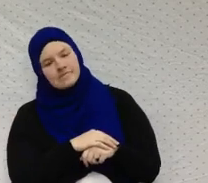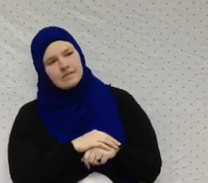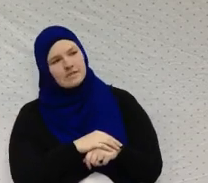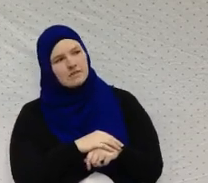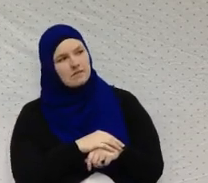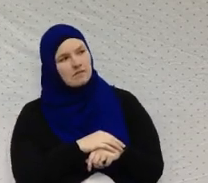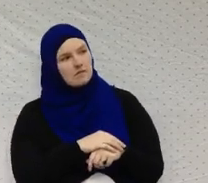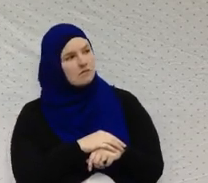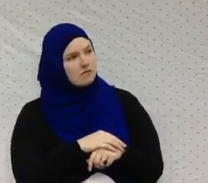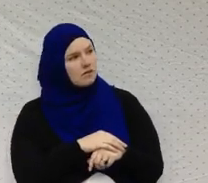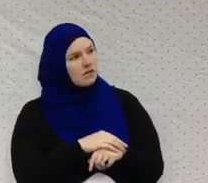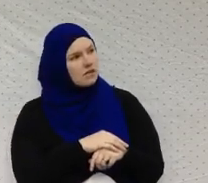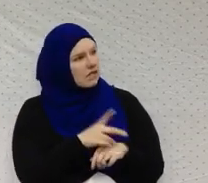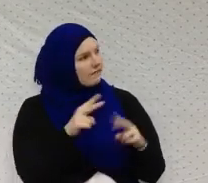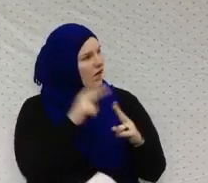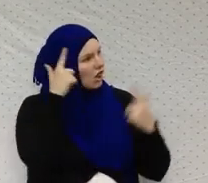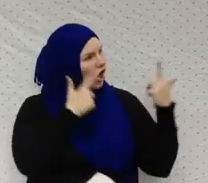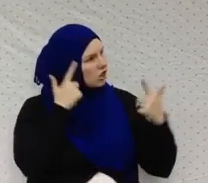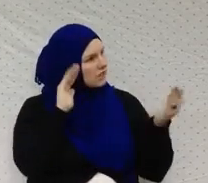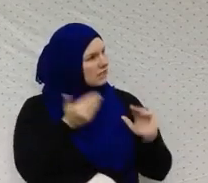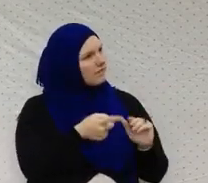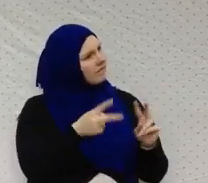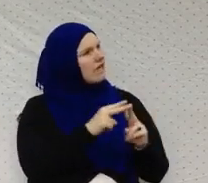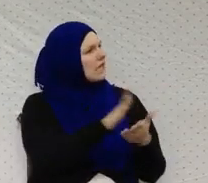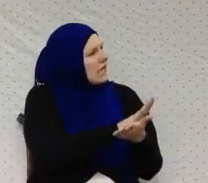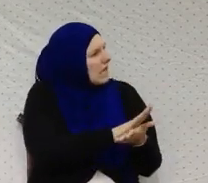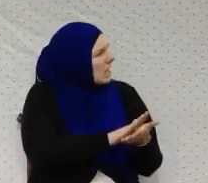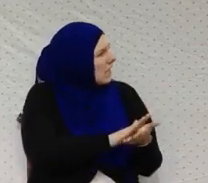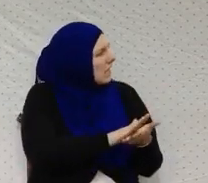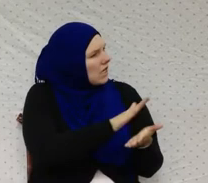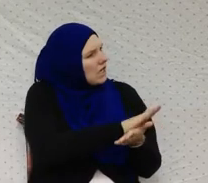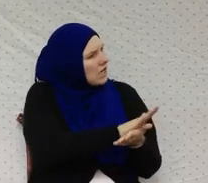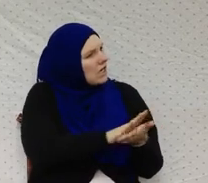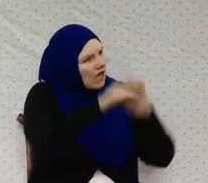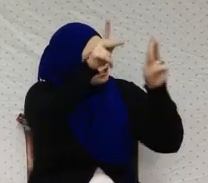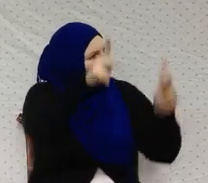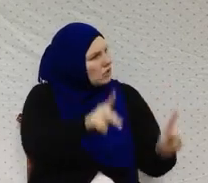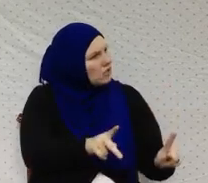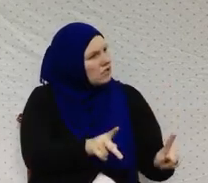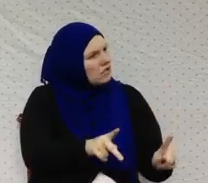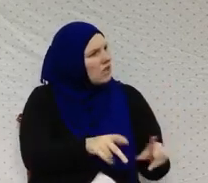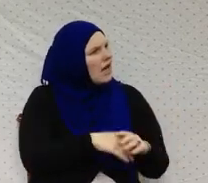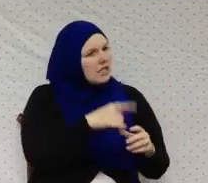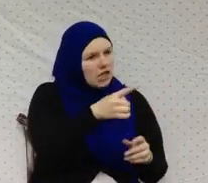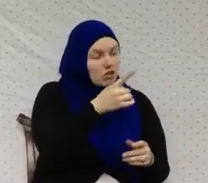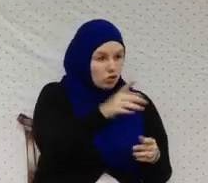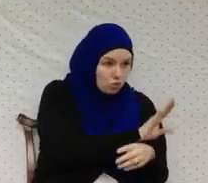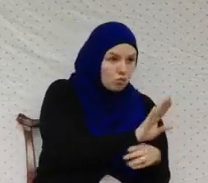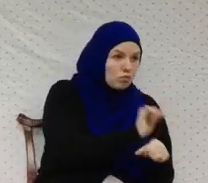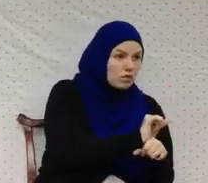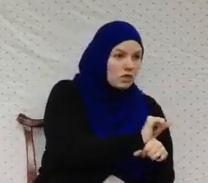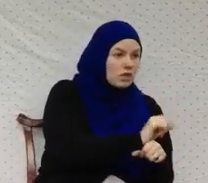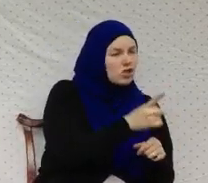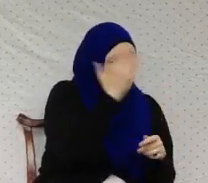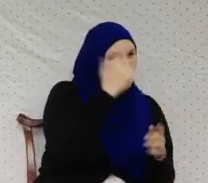says, yes. And he's very confident and logical with himself. Very polite person. And I said, brother, do you know what you're